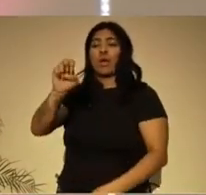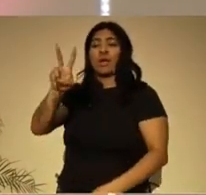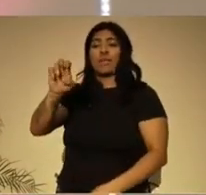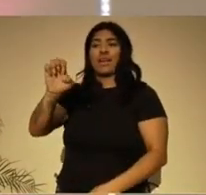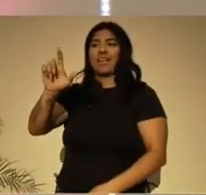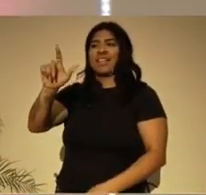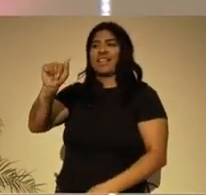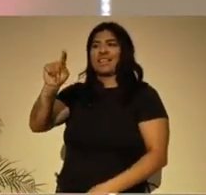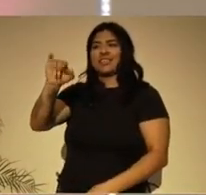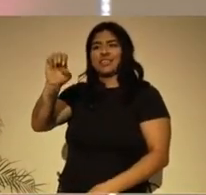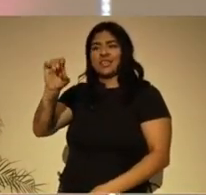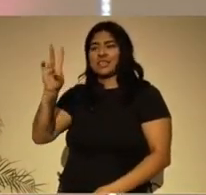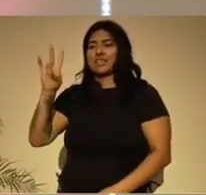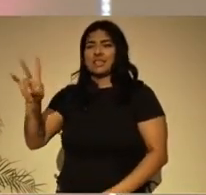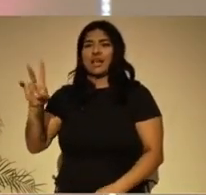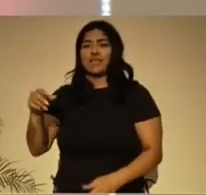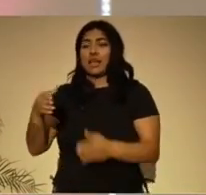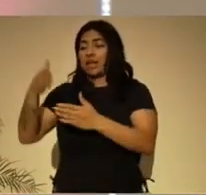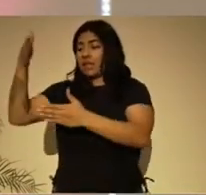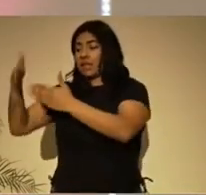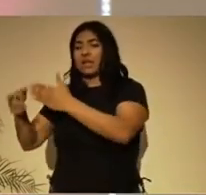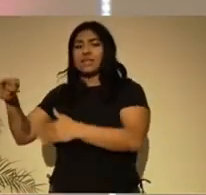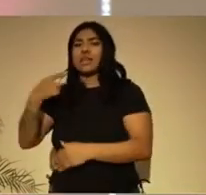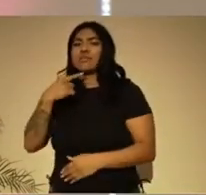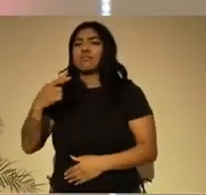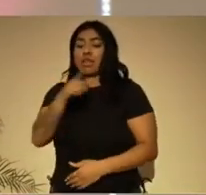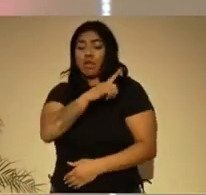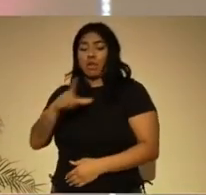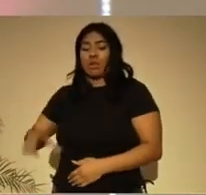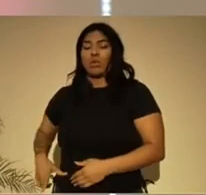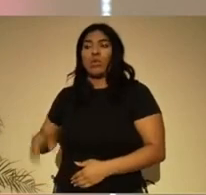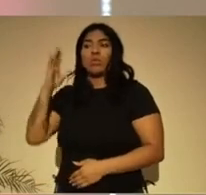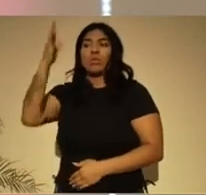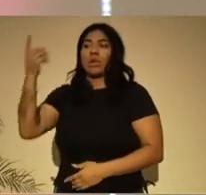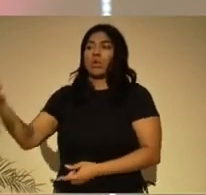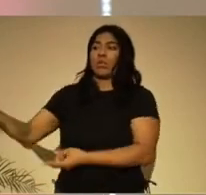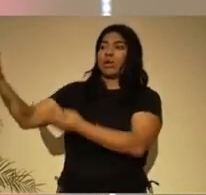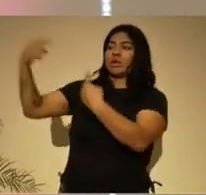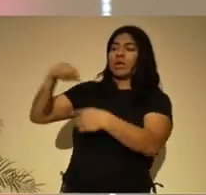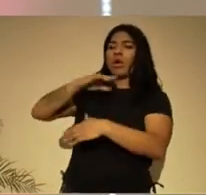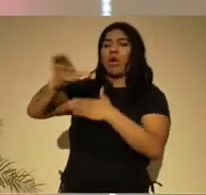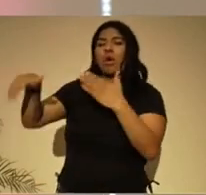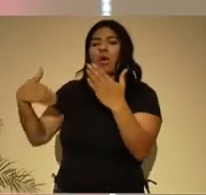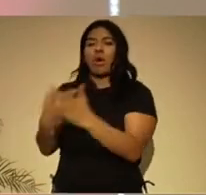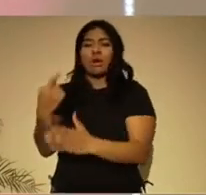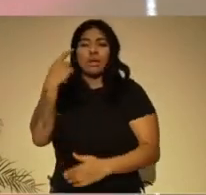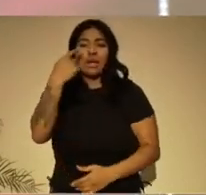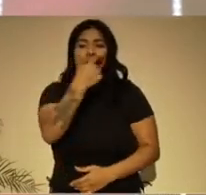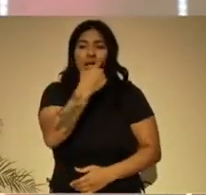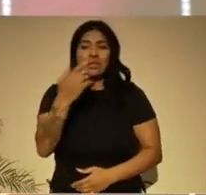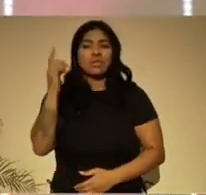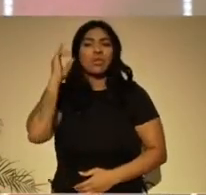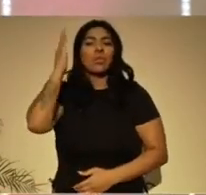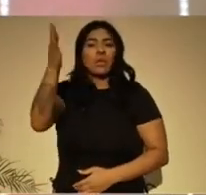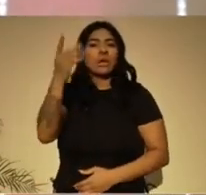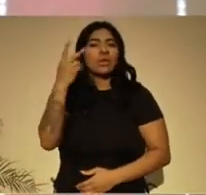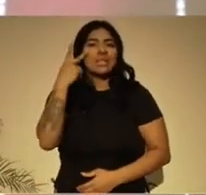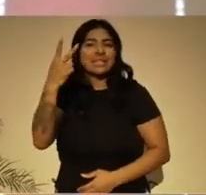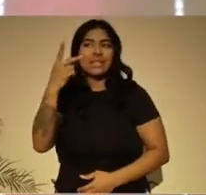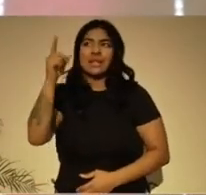1:7. It says that when the Lord returns, all eyes shall see